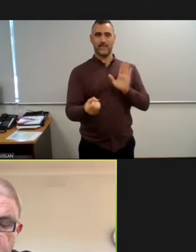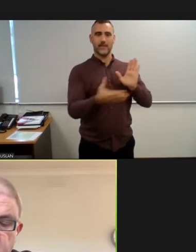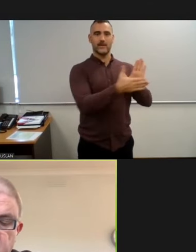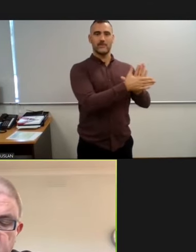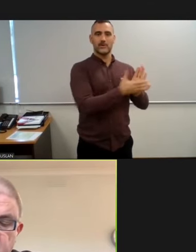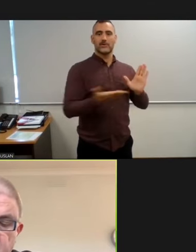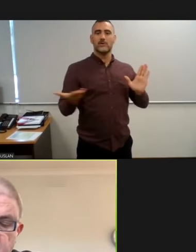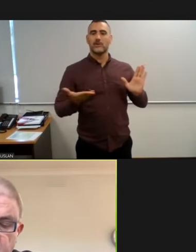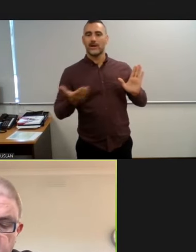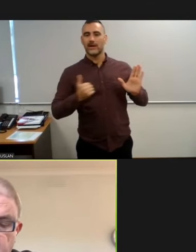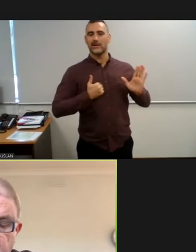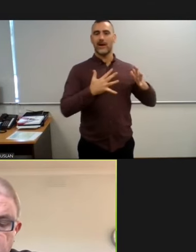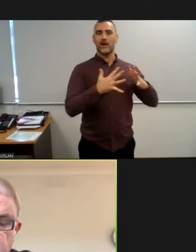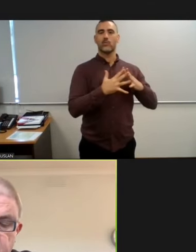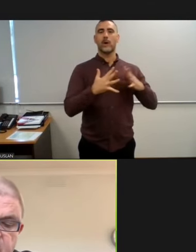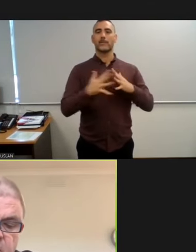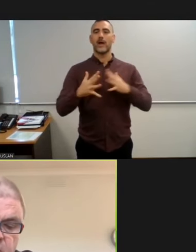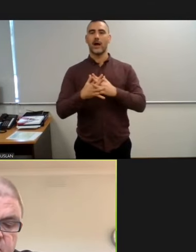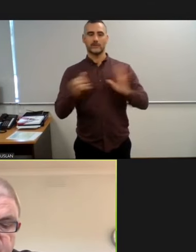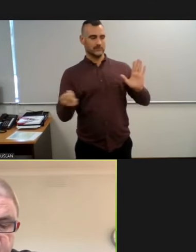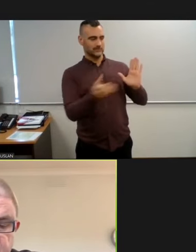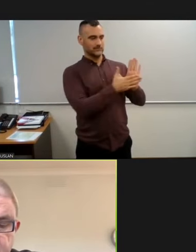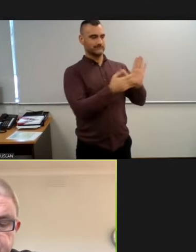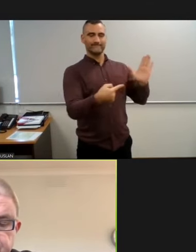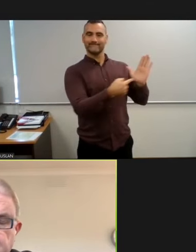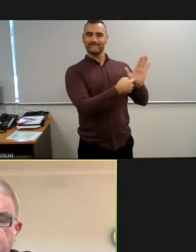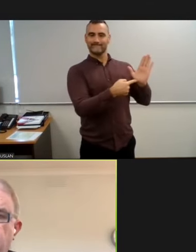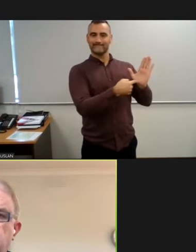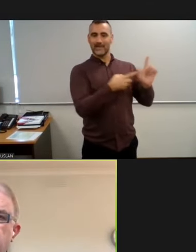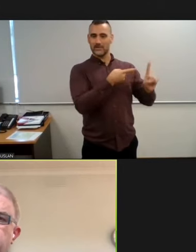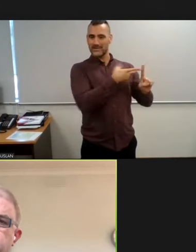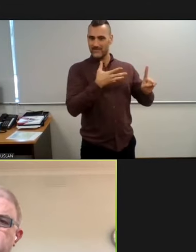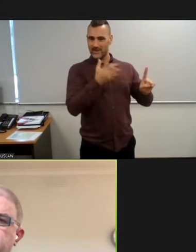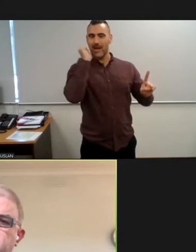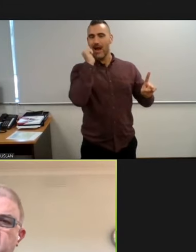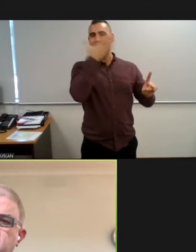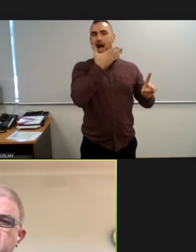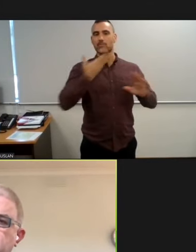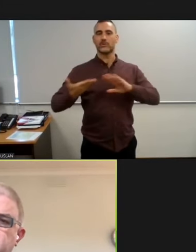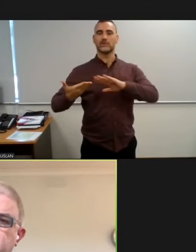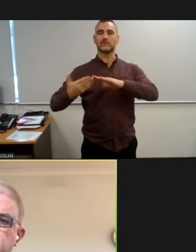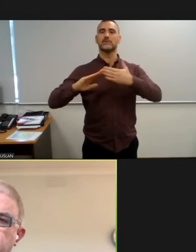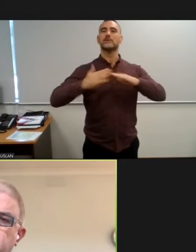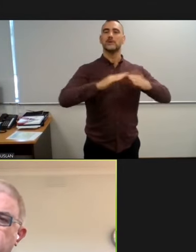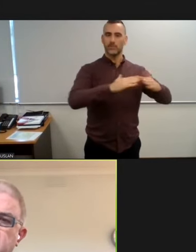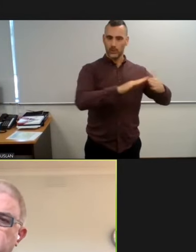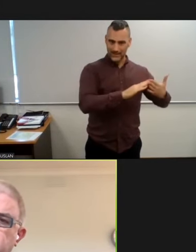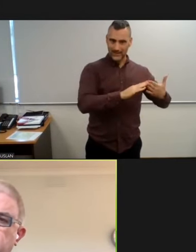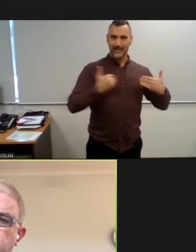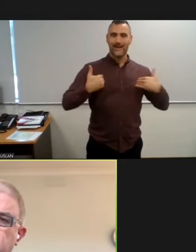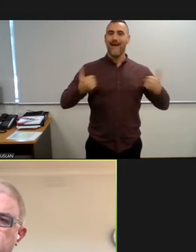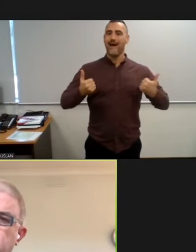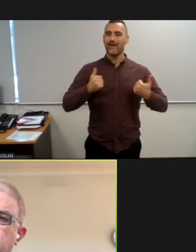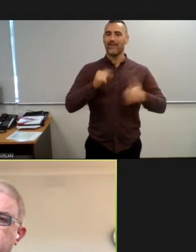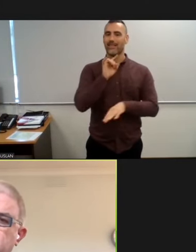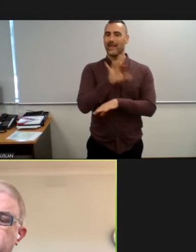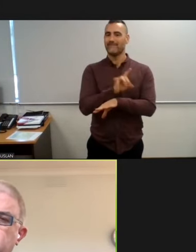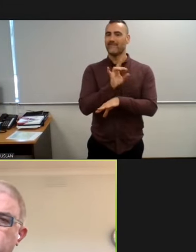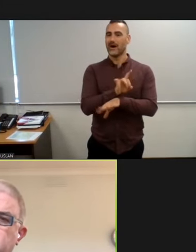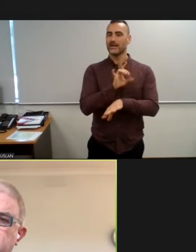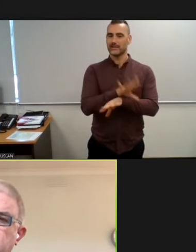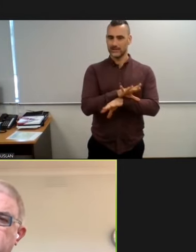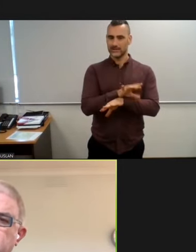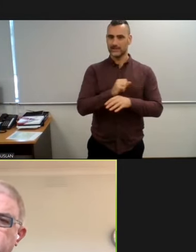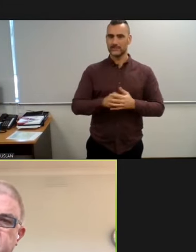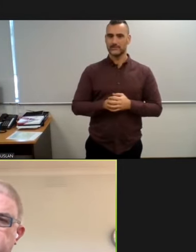Aboriginal community information about COVID-19. And look, we've really been conscious of the fact that people get their information in all kinds of